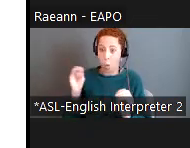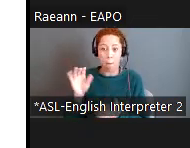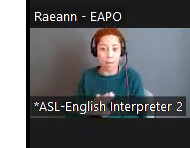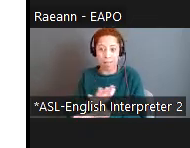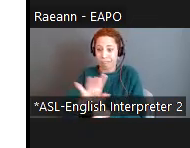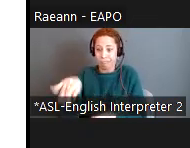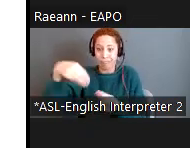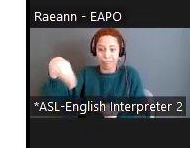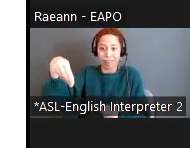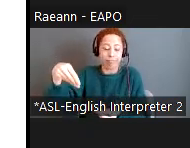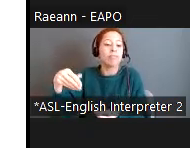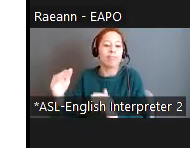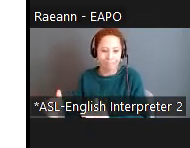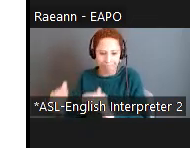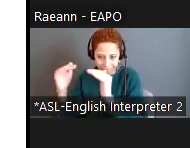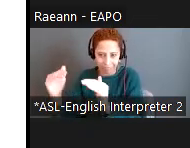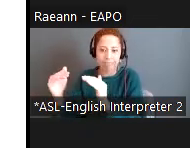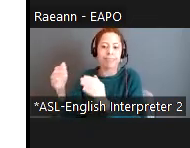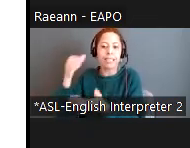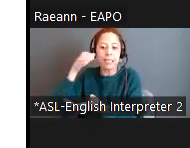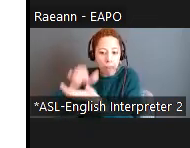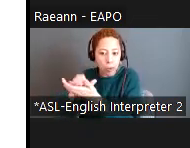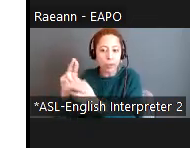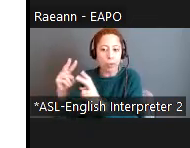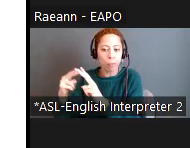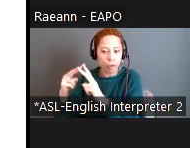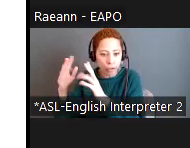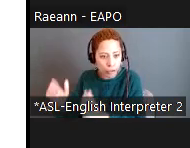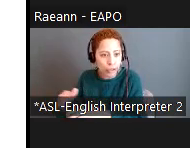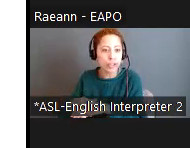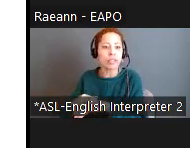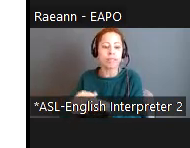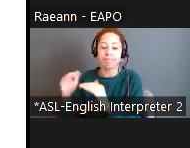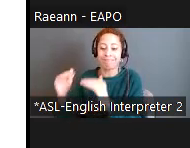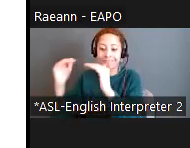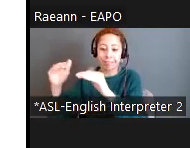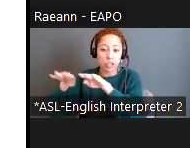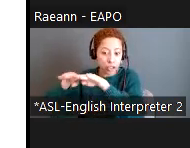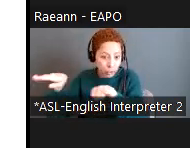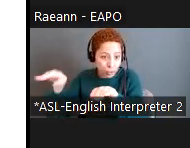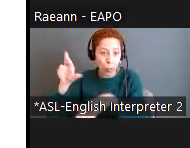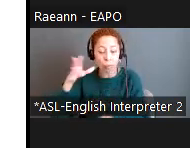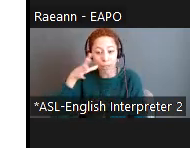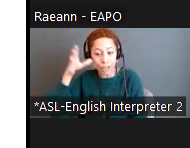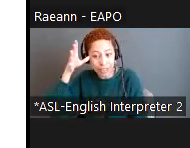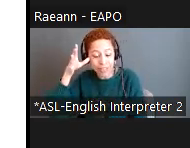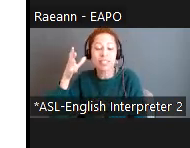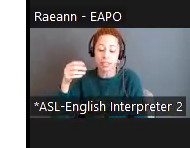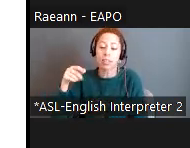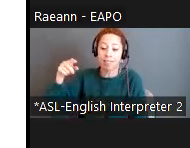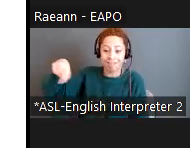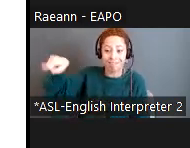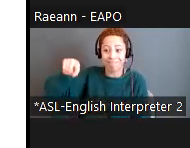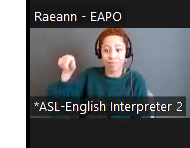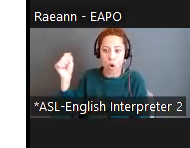partner, next your children and your parents, and it could be all of them making a decision together. One person doesn't get